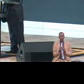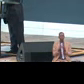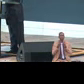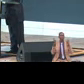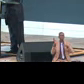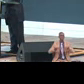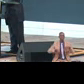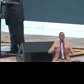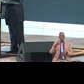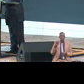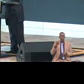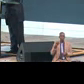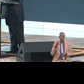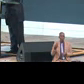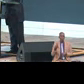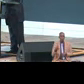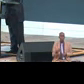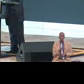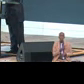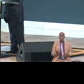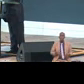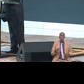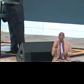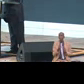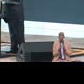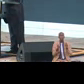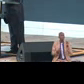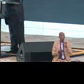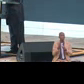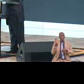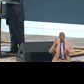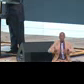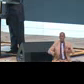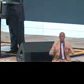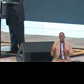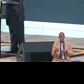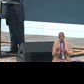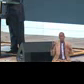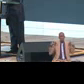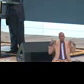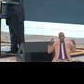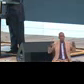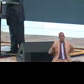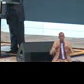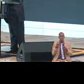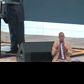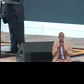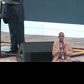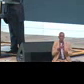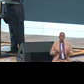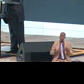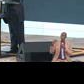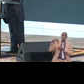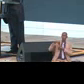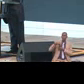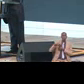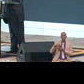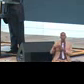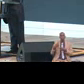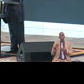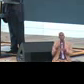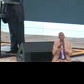Daniel, and Christ is greater than any angel. When Christ enters into our lives,